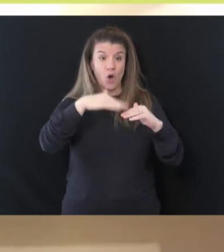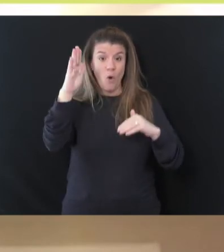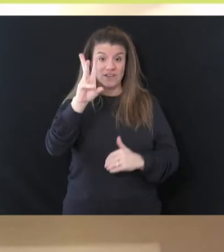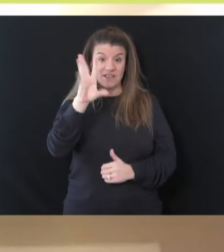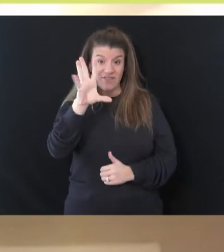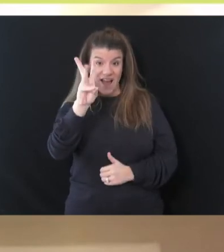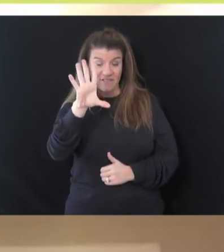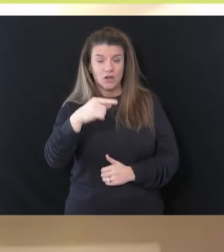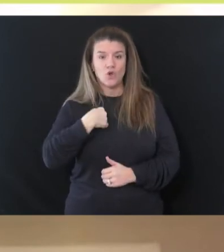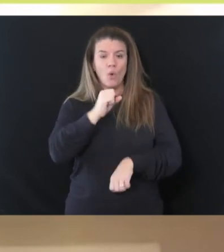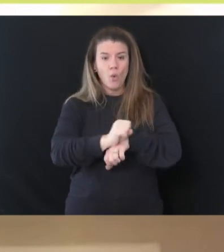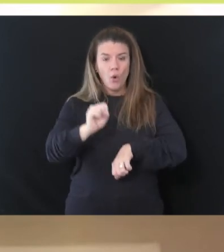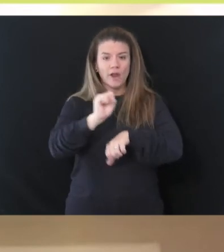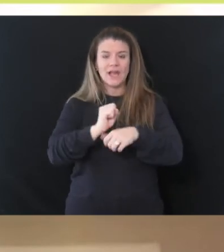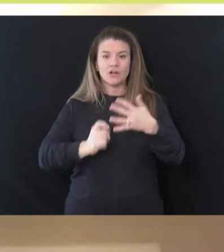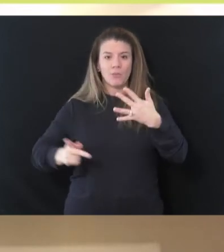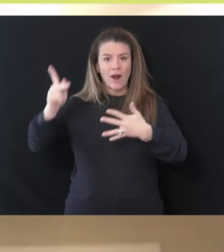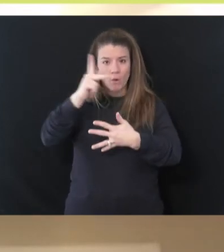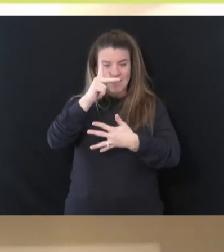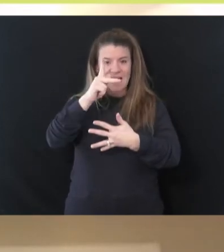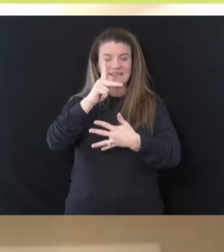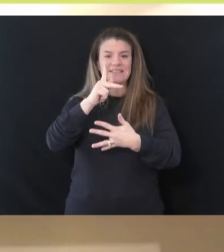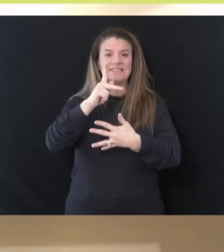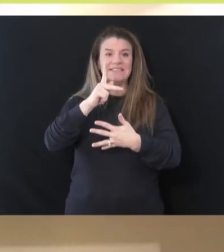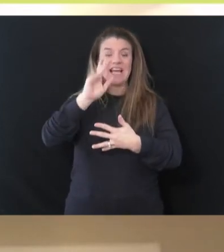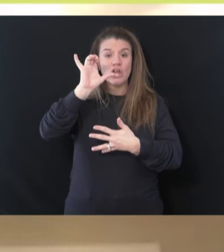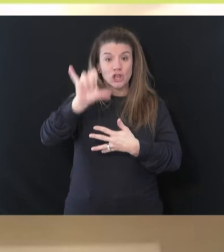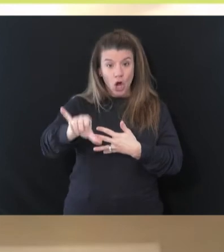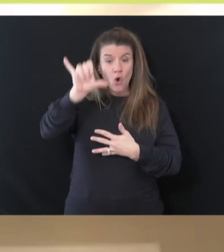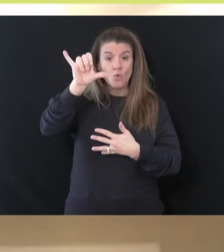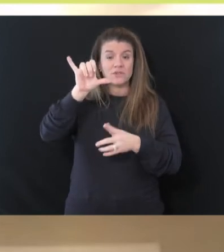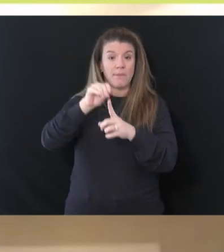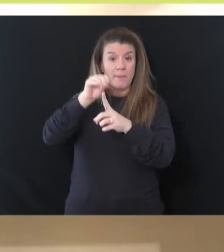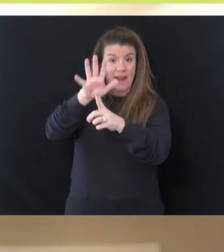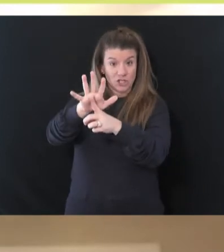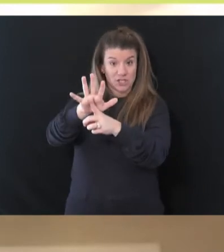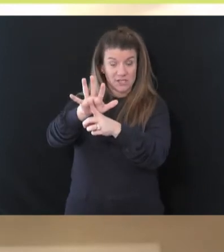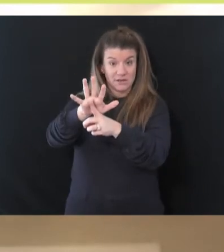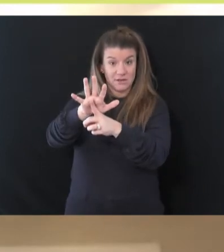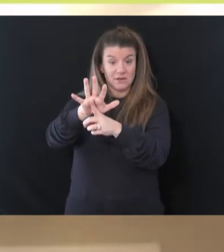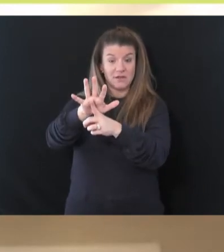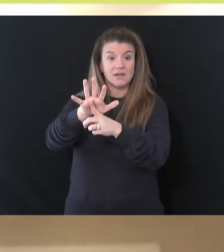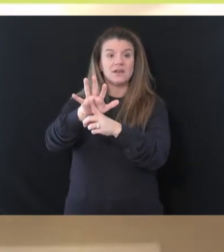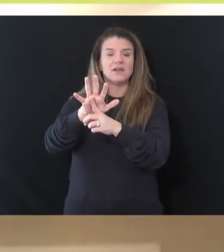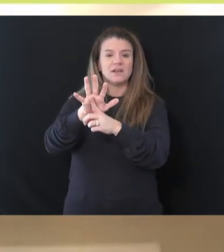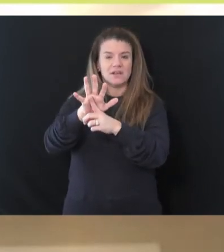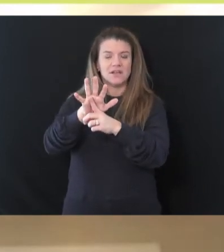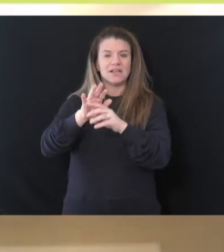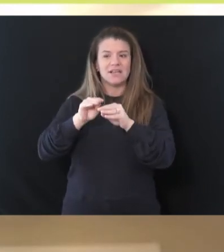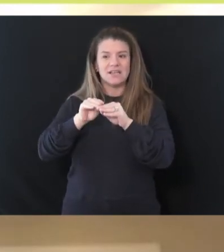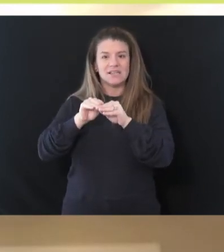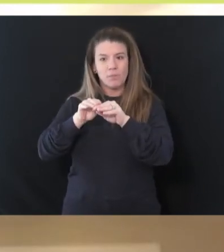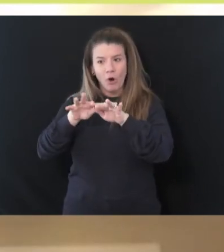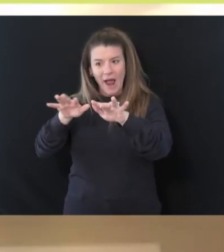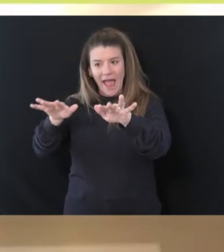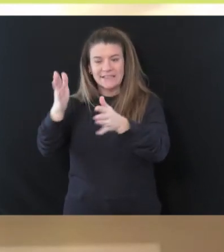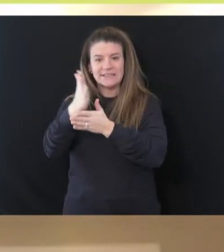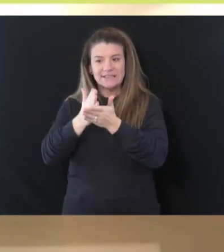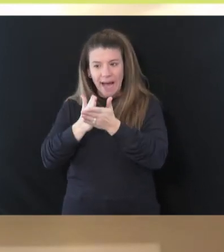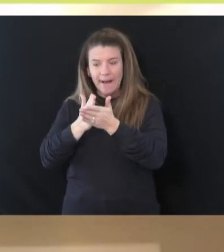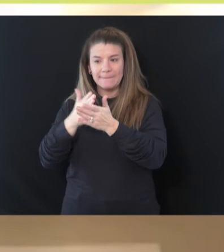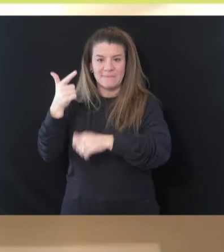we're working to prioritize those populations to spread some